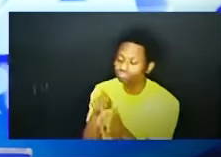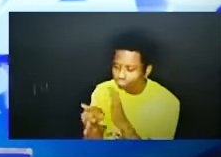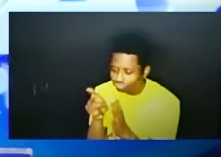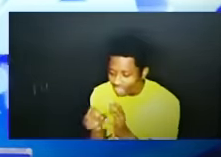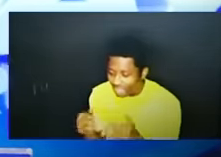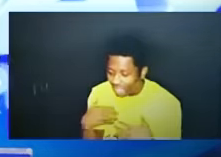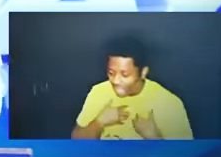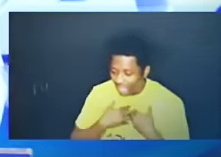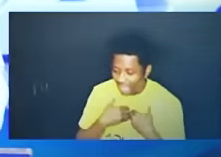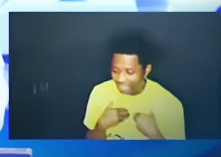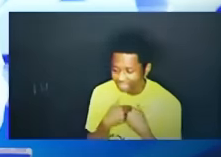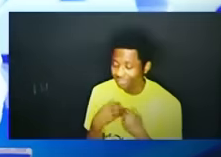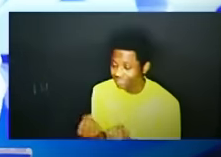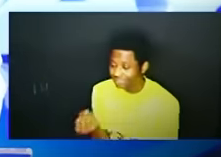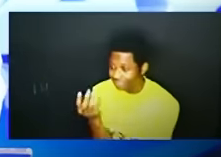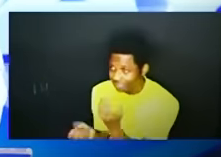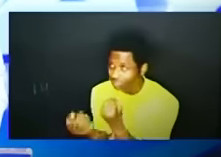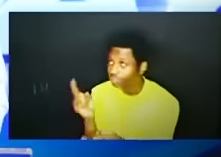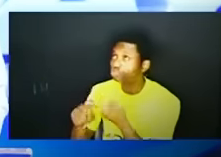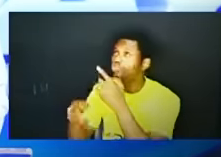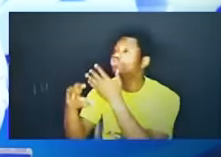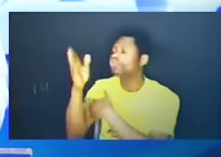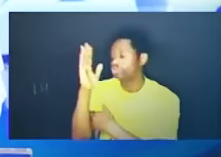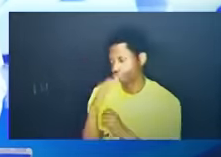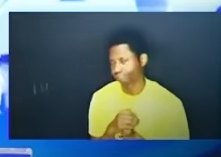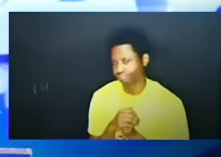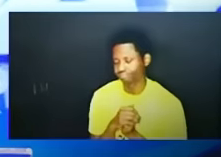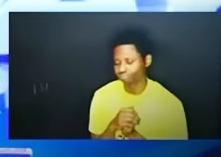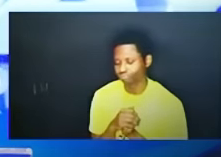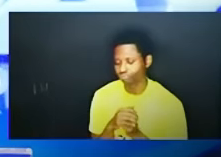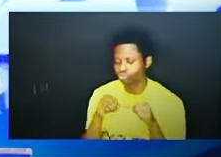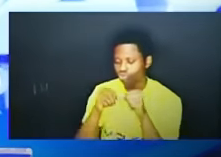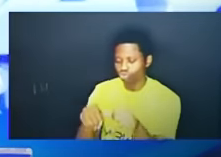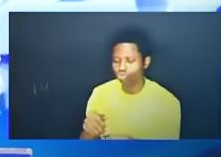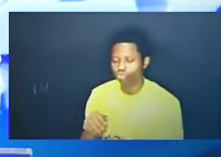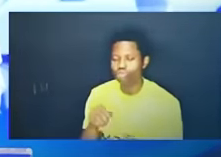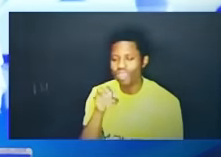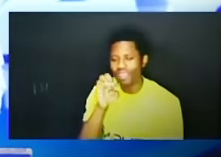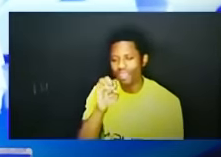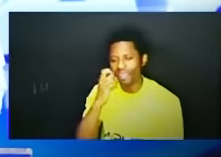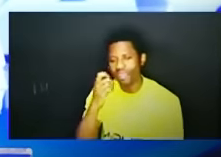hey, we'll come back to Ewurade afode esre no so. Now, chapter 4,